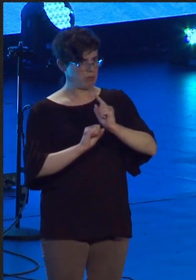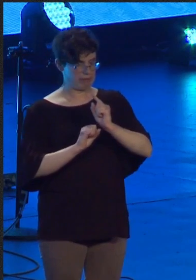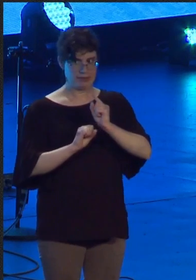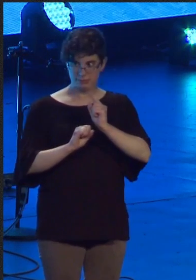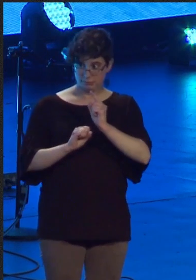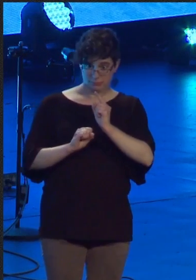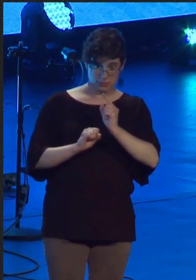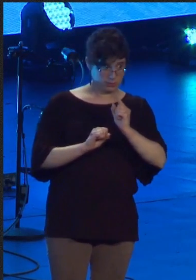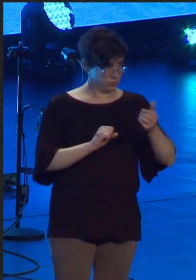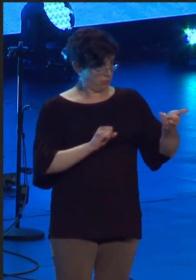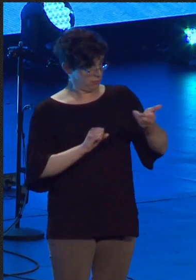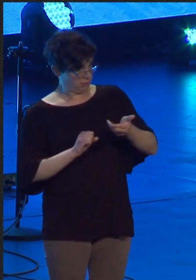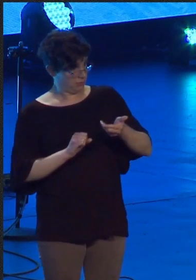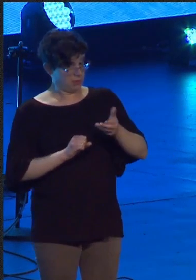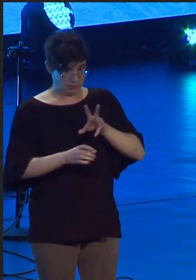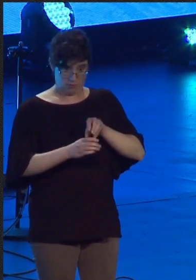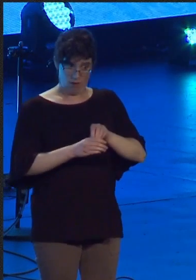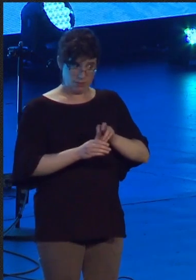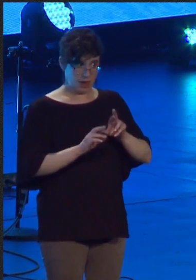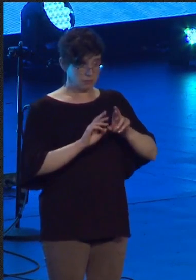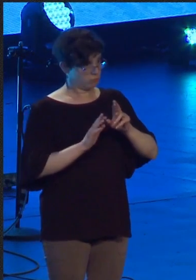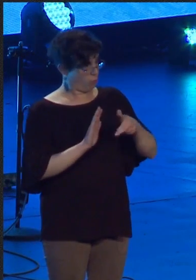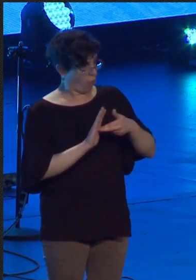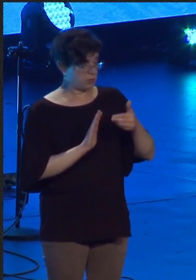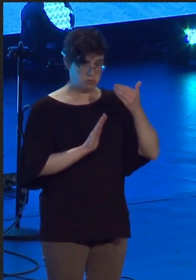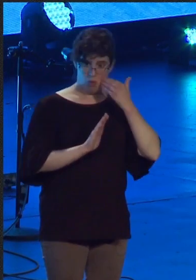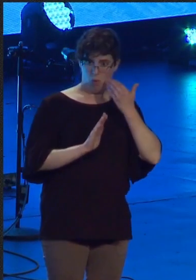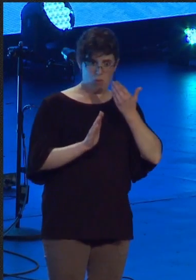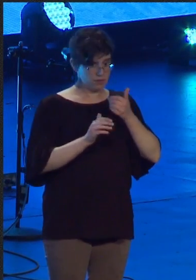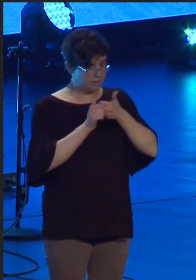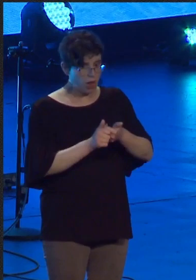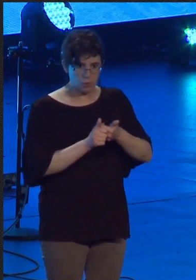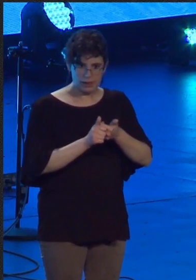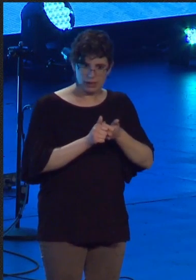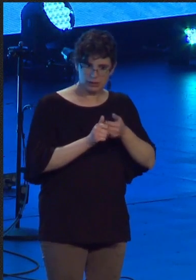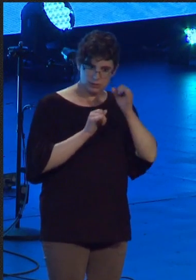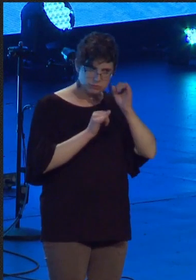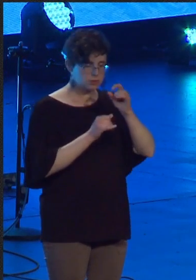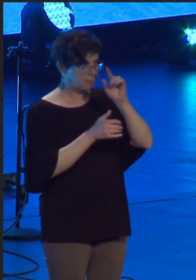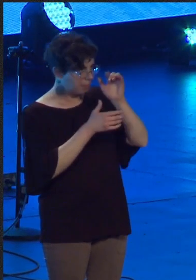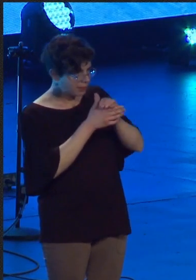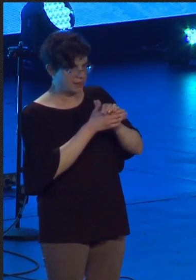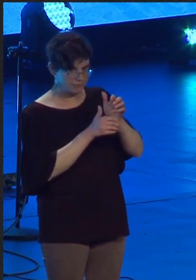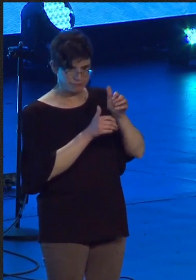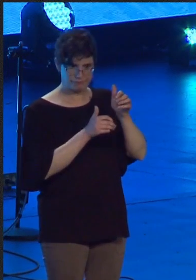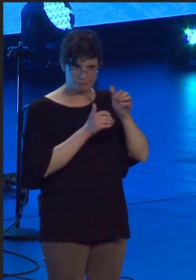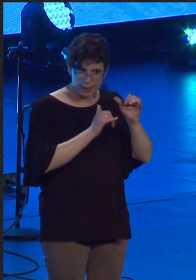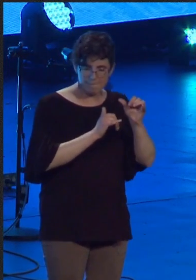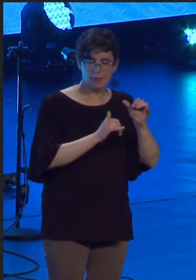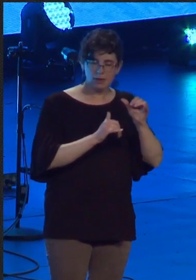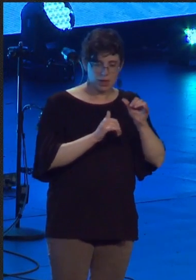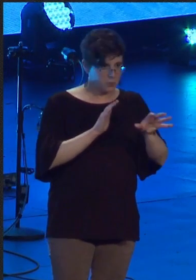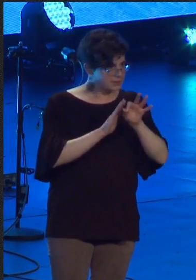we have the same affirmation of faith. And this group actually has the power to select the board members that